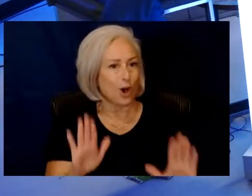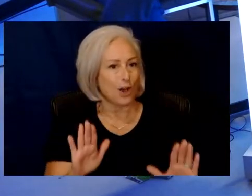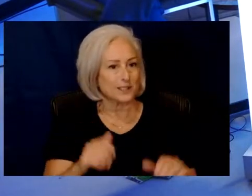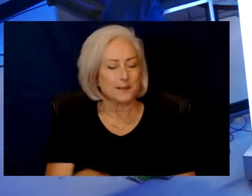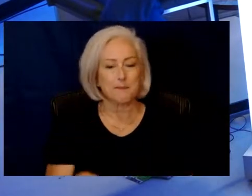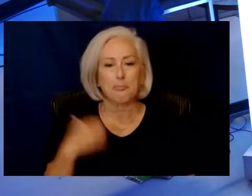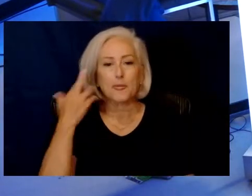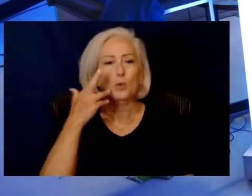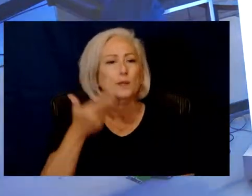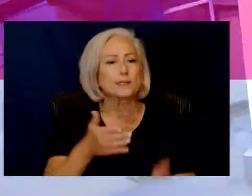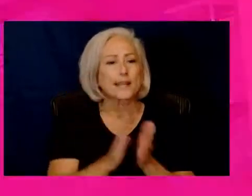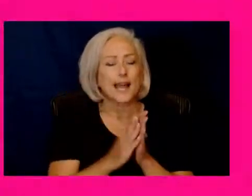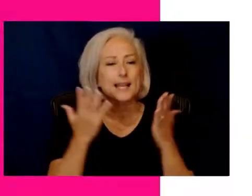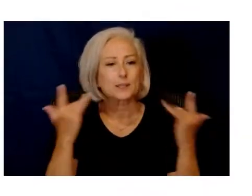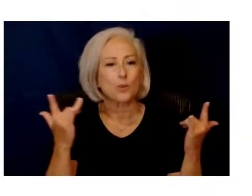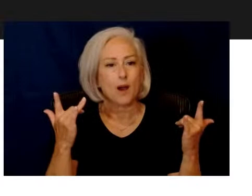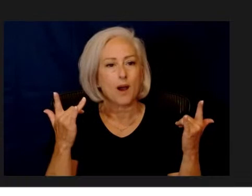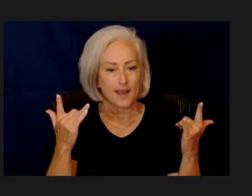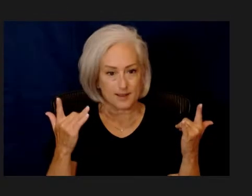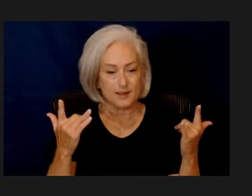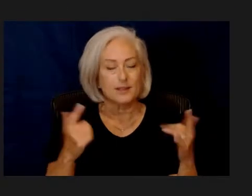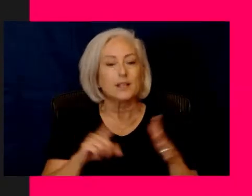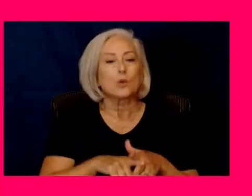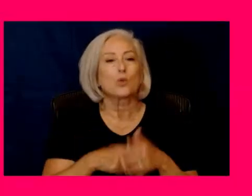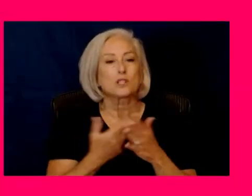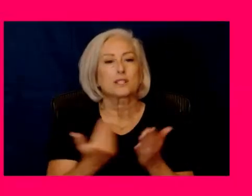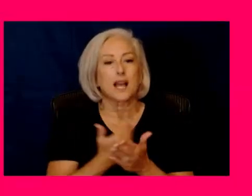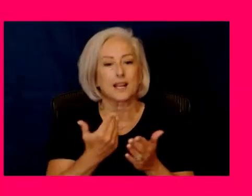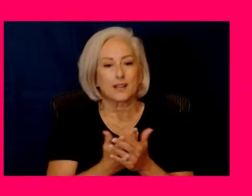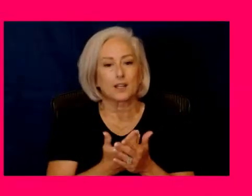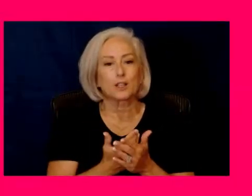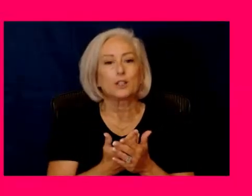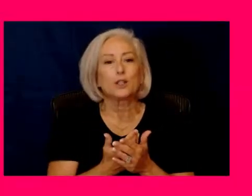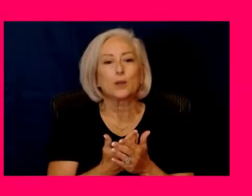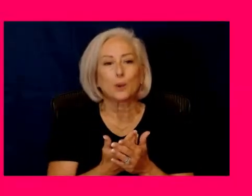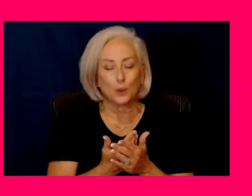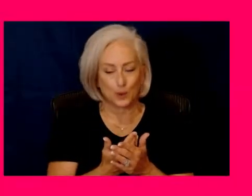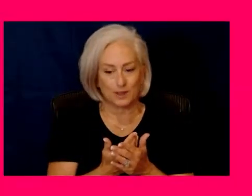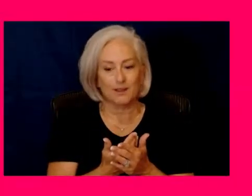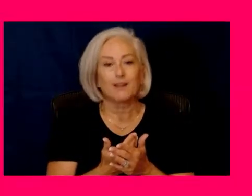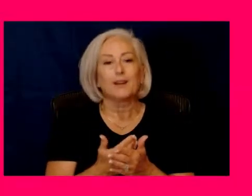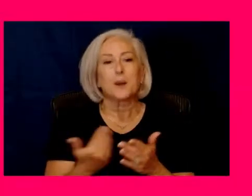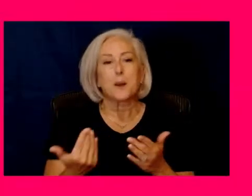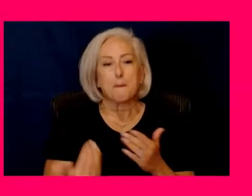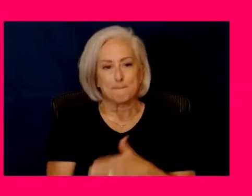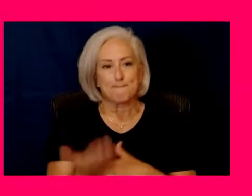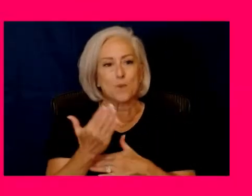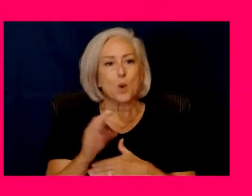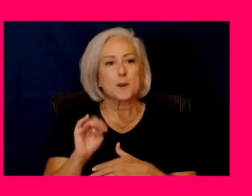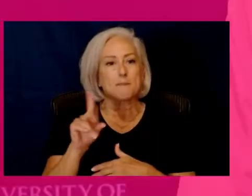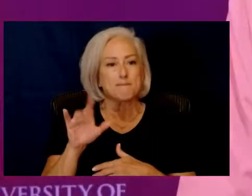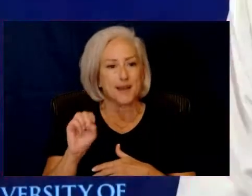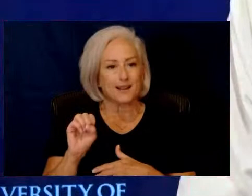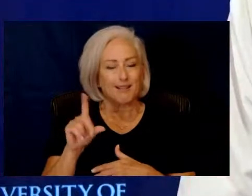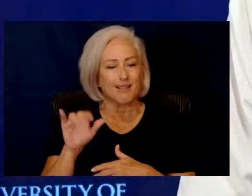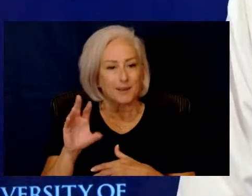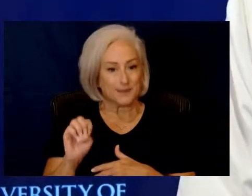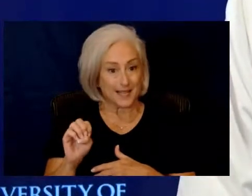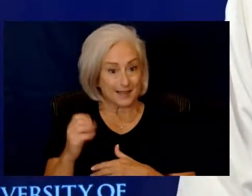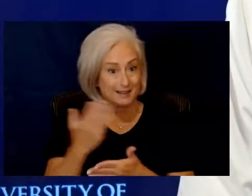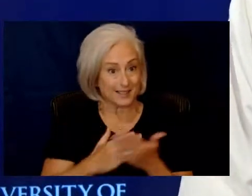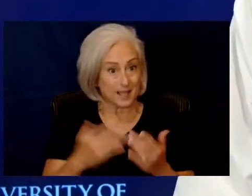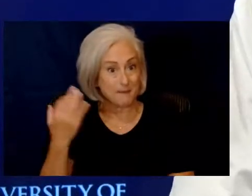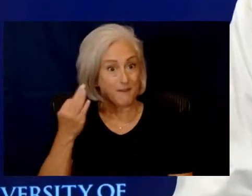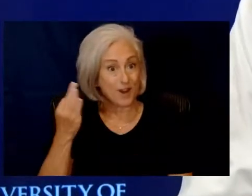that is because we are starting a new segment here on the Morning Medical Update. You will see some Fridays called